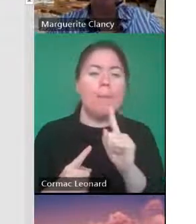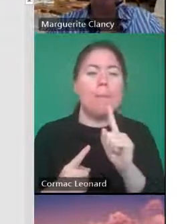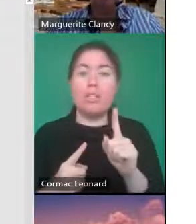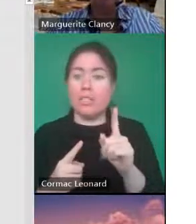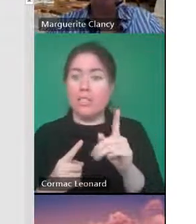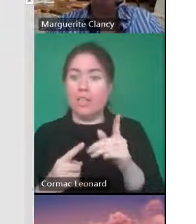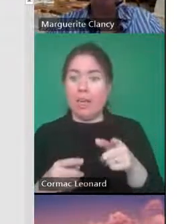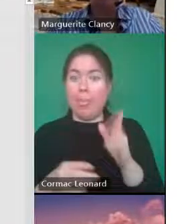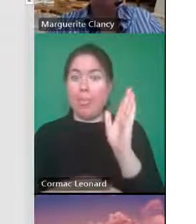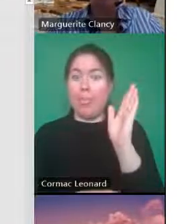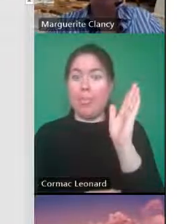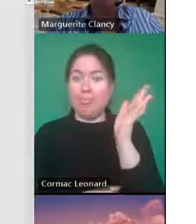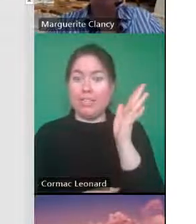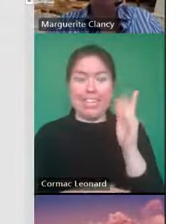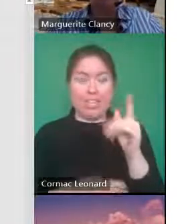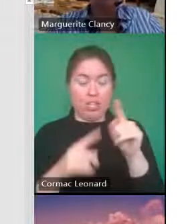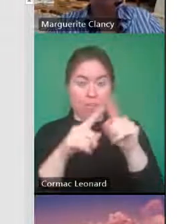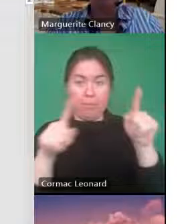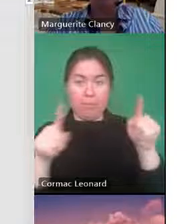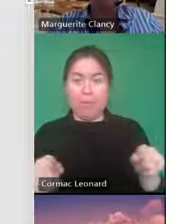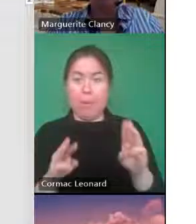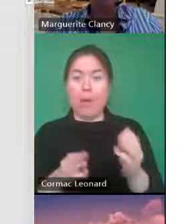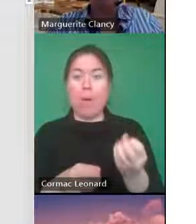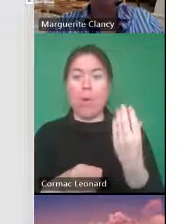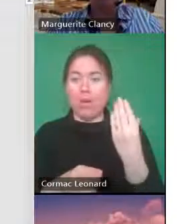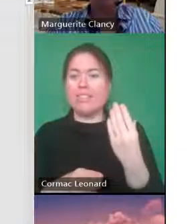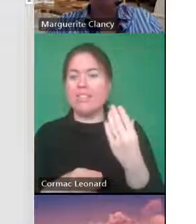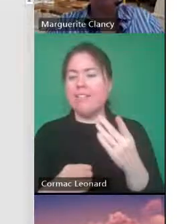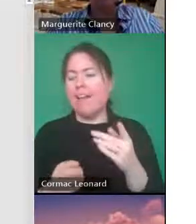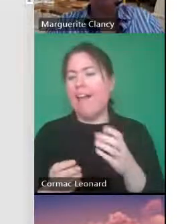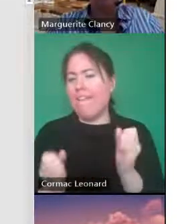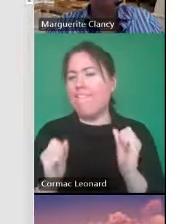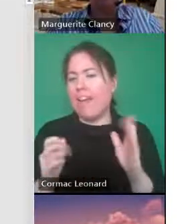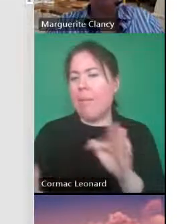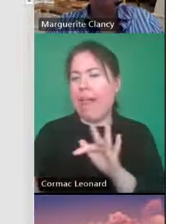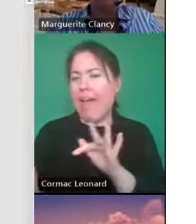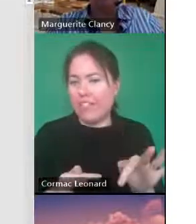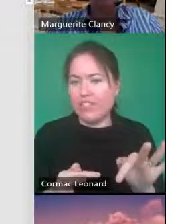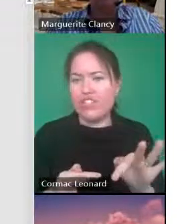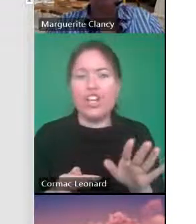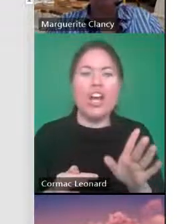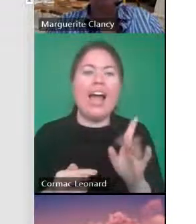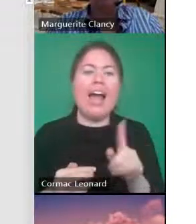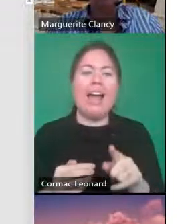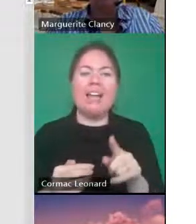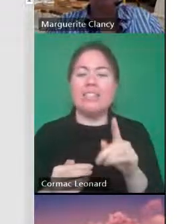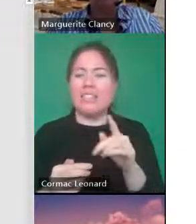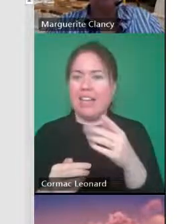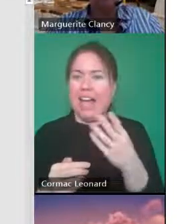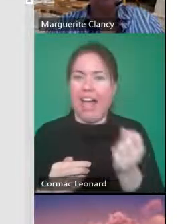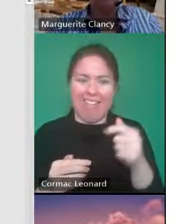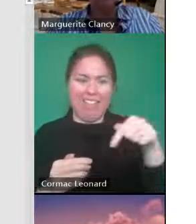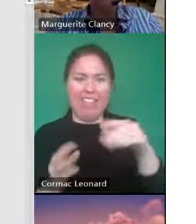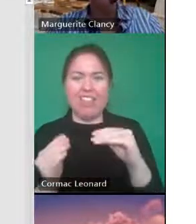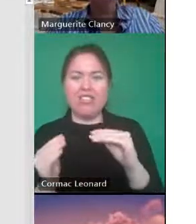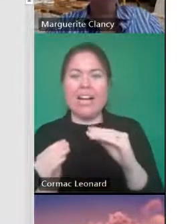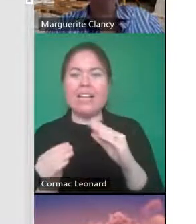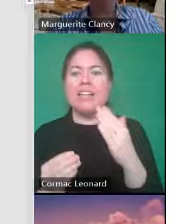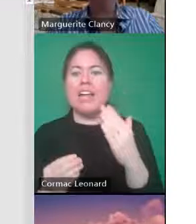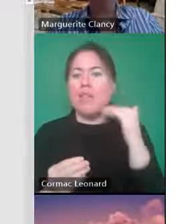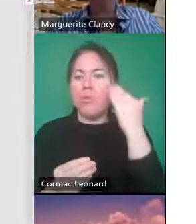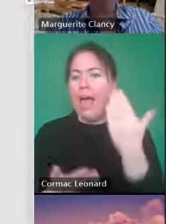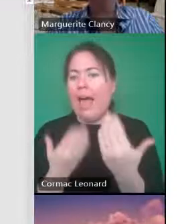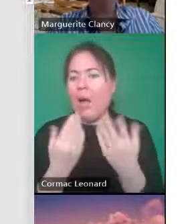are available, and Carol has put up some details on the chat how we will circulate the slides, and